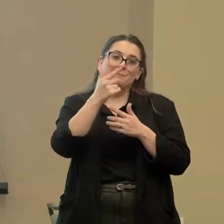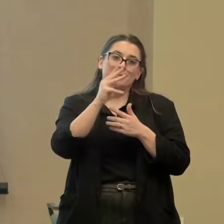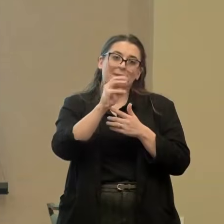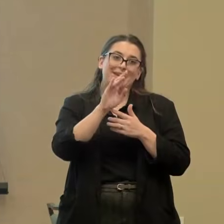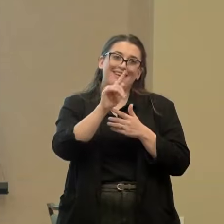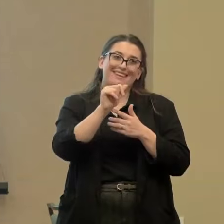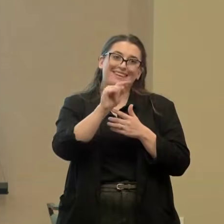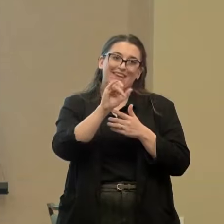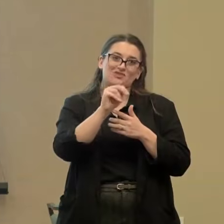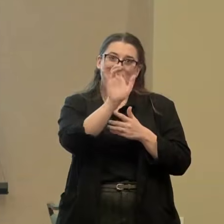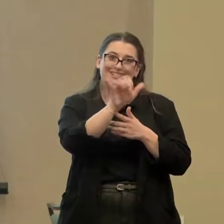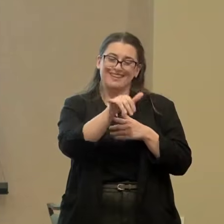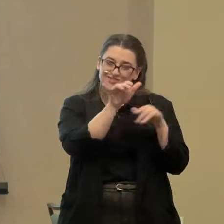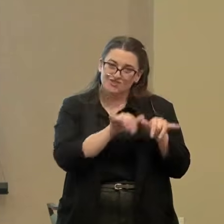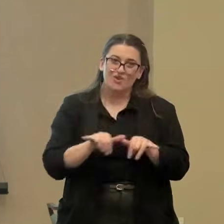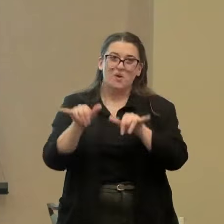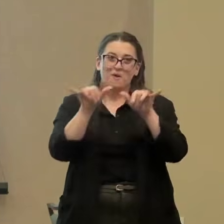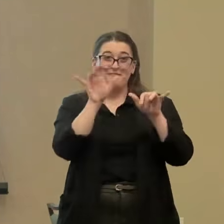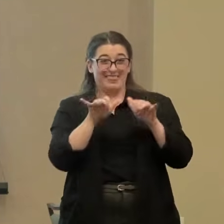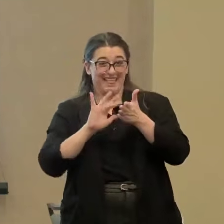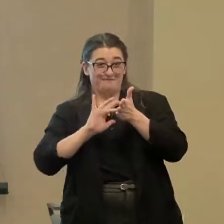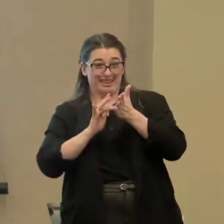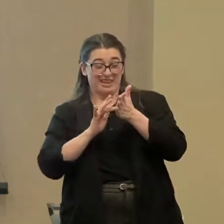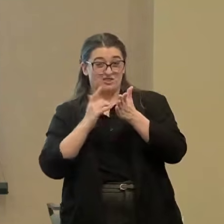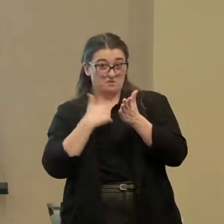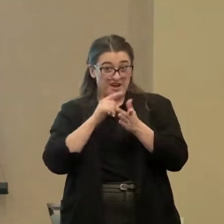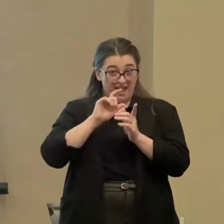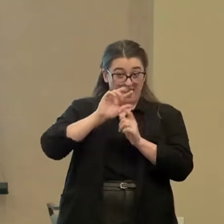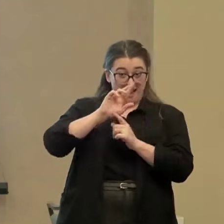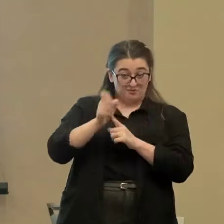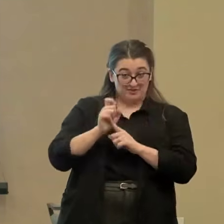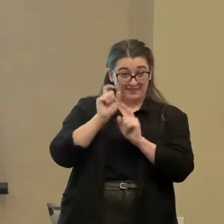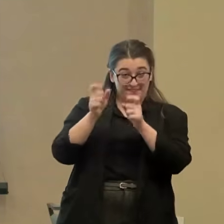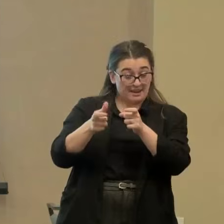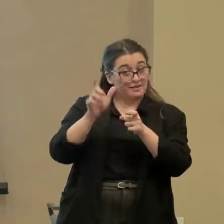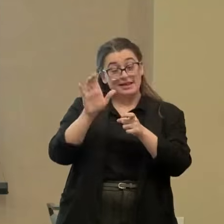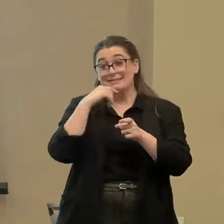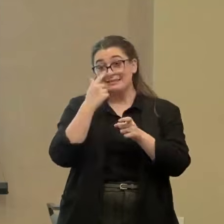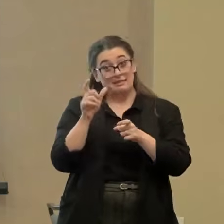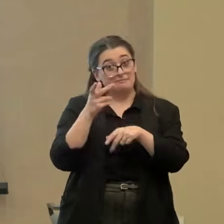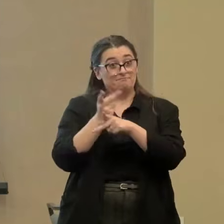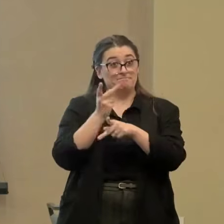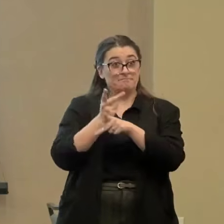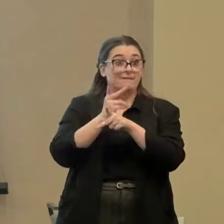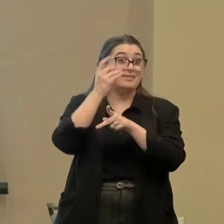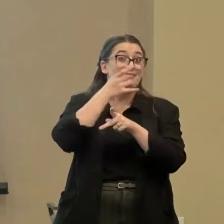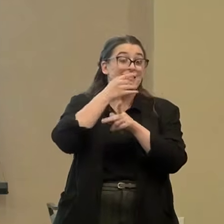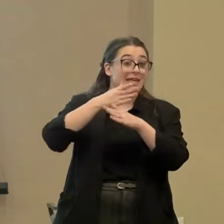counsel my patients on that when we do prescribe it, with the importance of that strict protection. Because